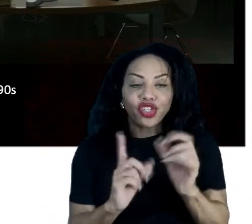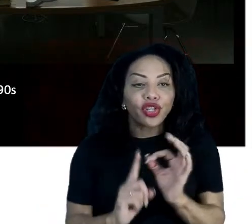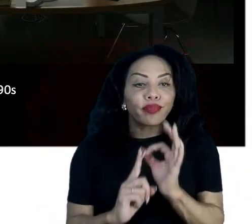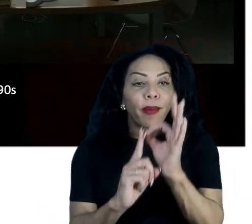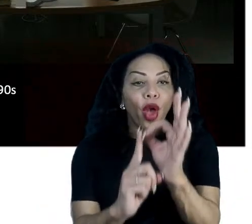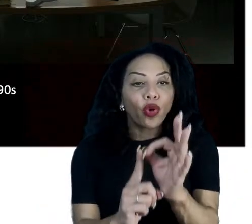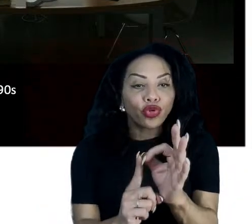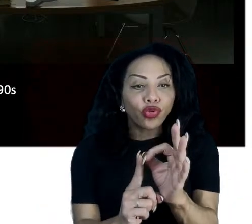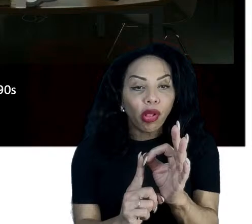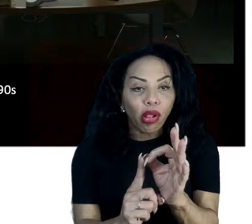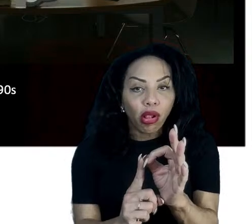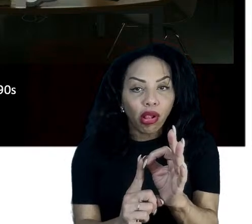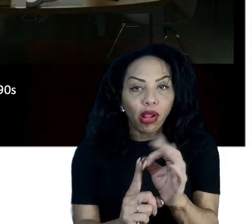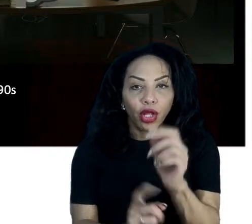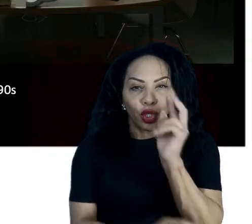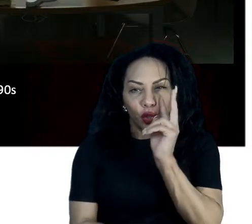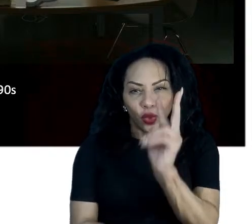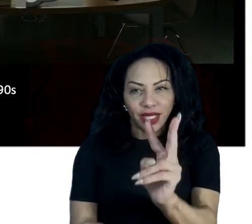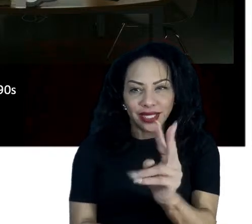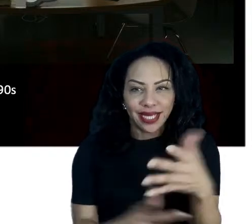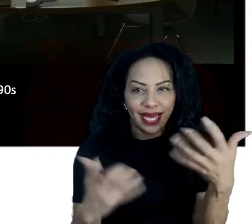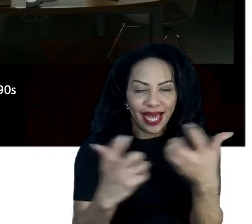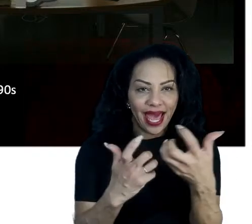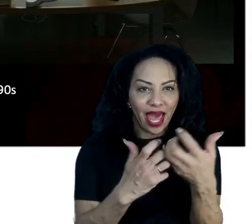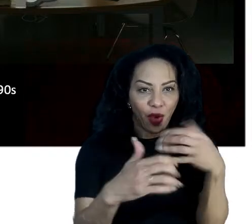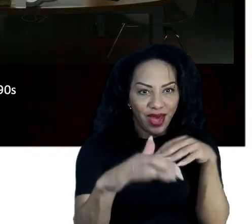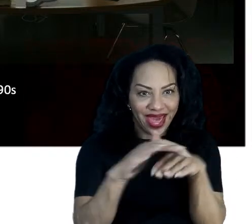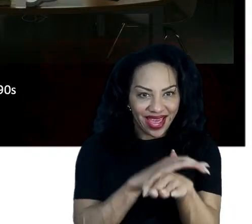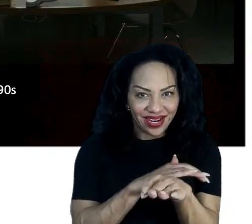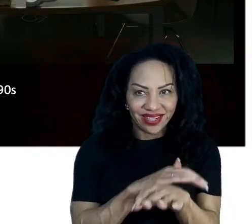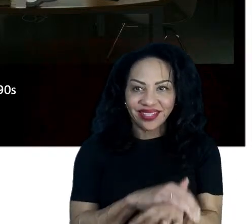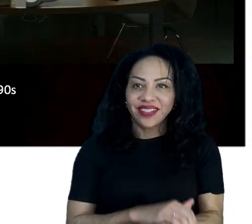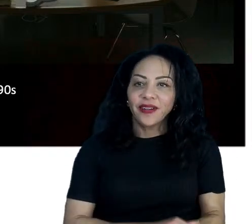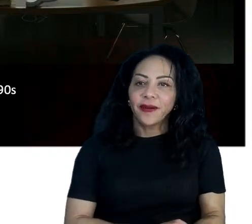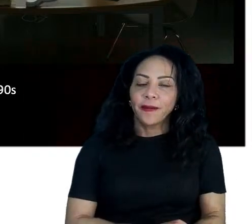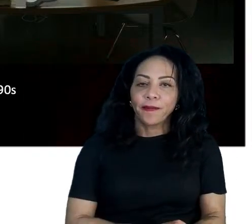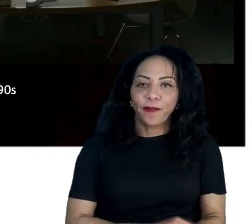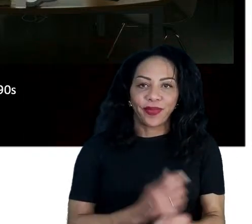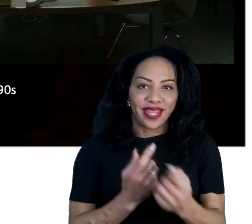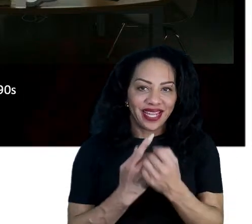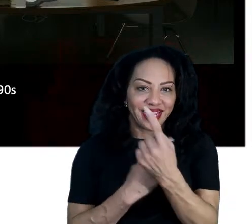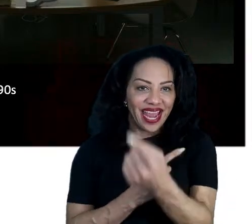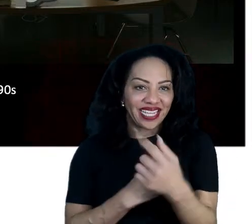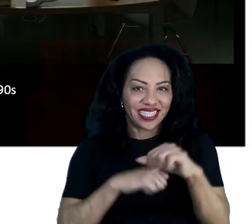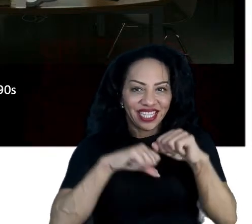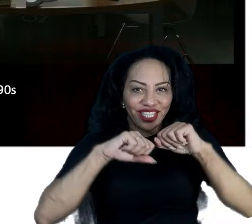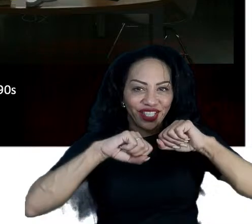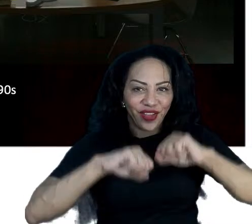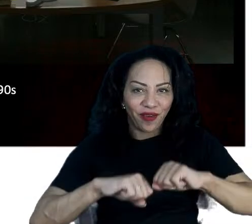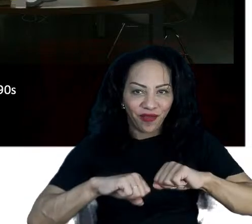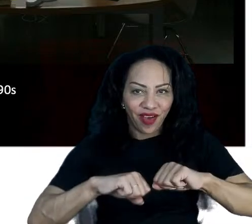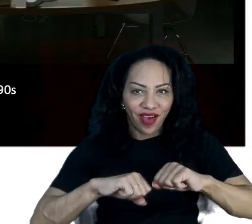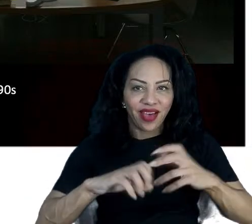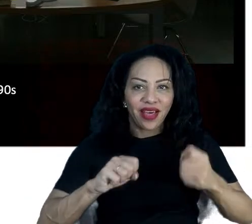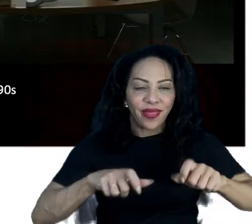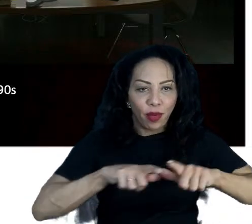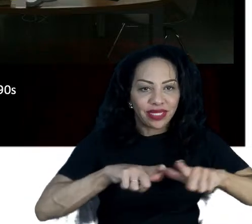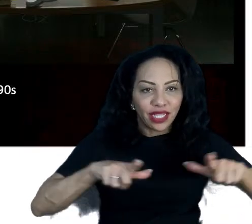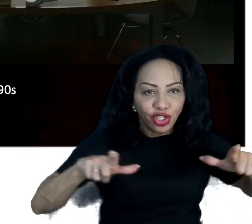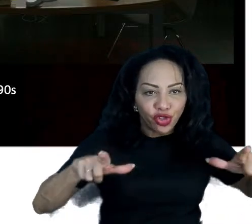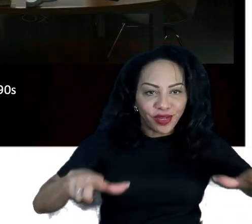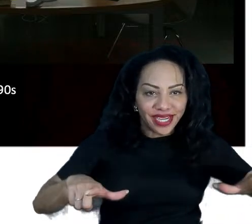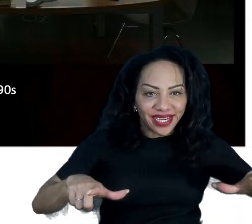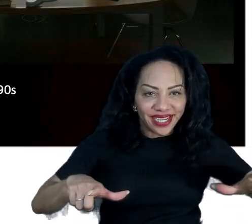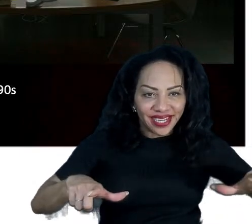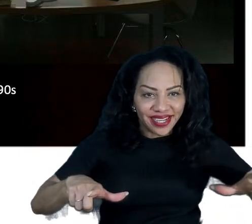that's the way in. And then next to the sofa is that there was a vitrine with a typewriter from the 70s in it, and